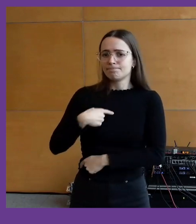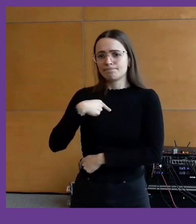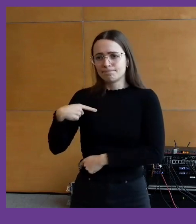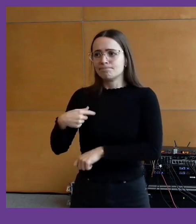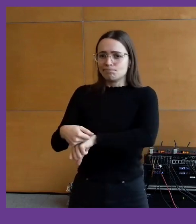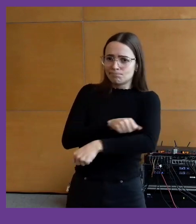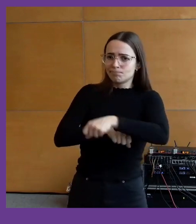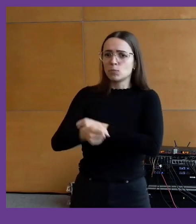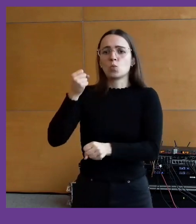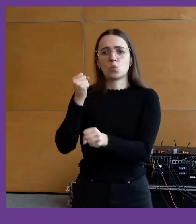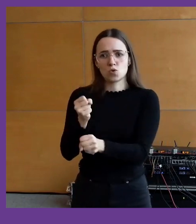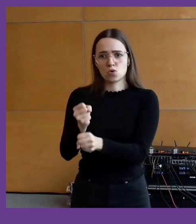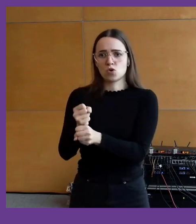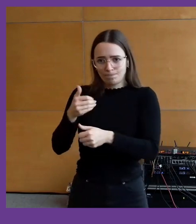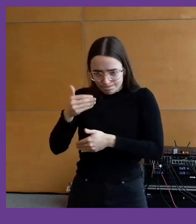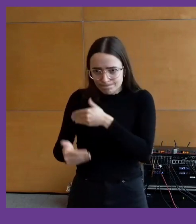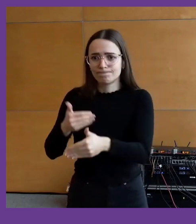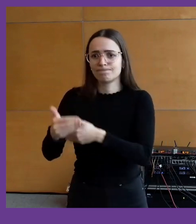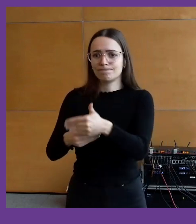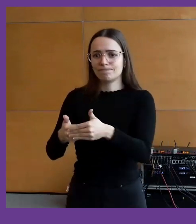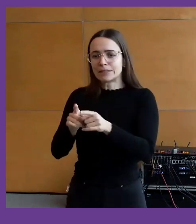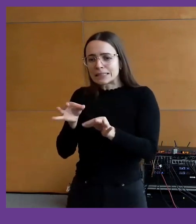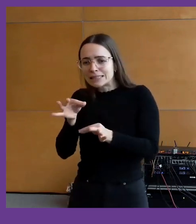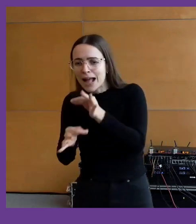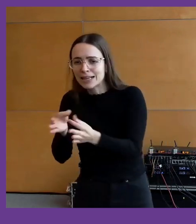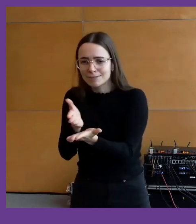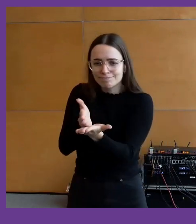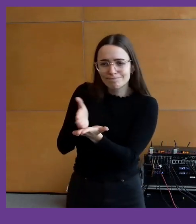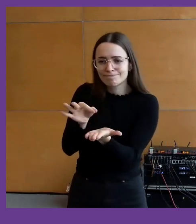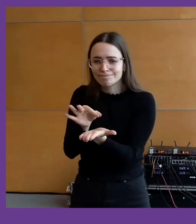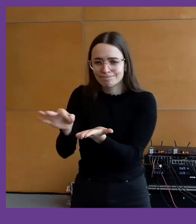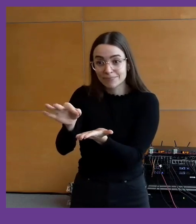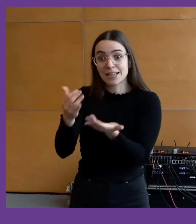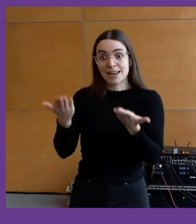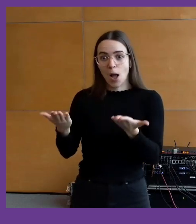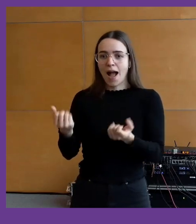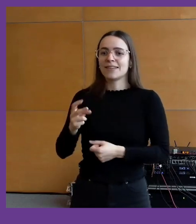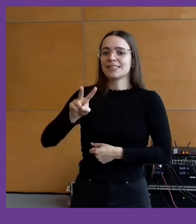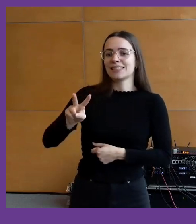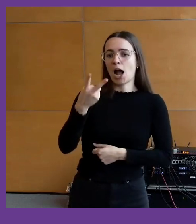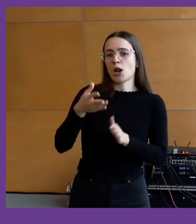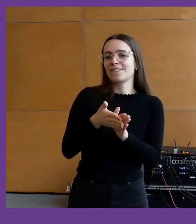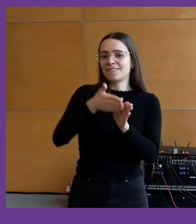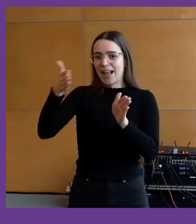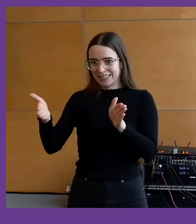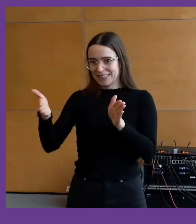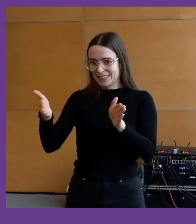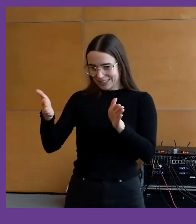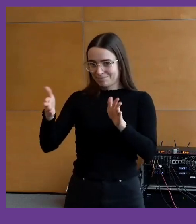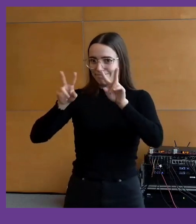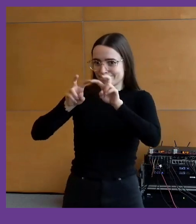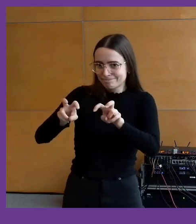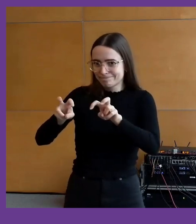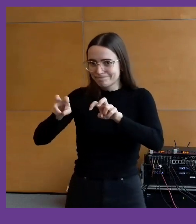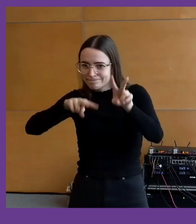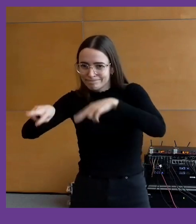and I'm sure that as we did in the first part, accessible tourism and the right to enjoy tourism on